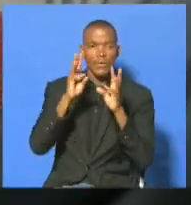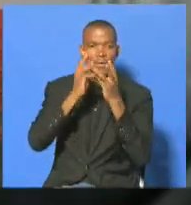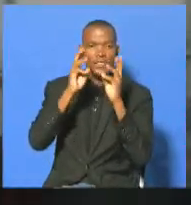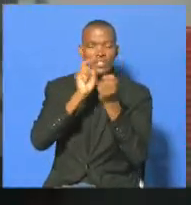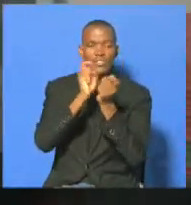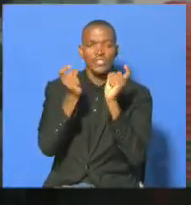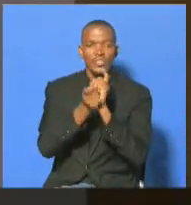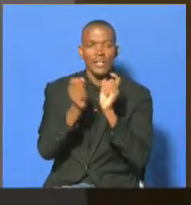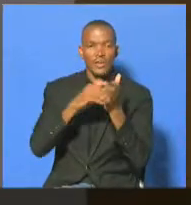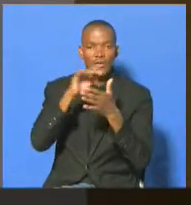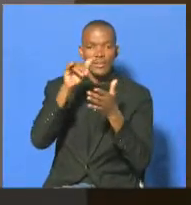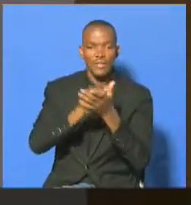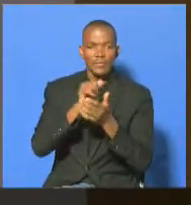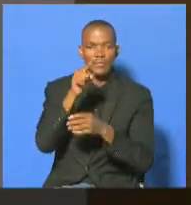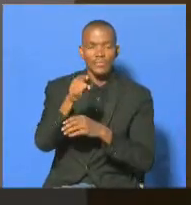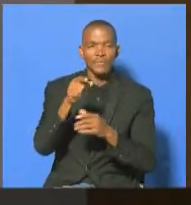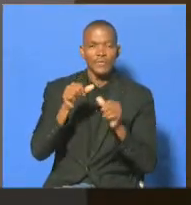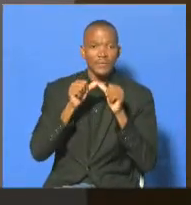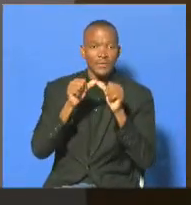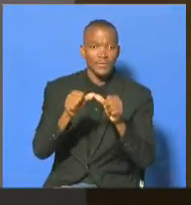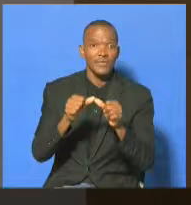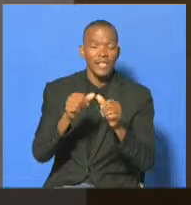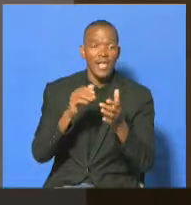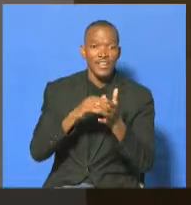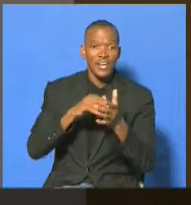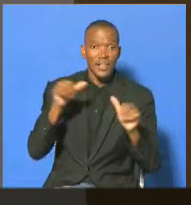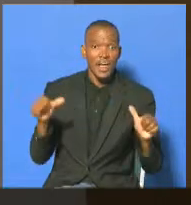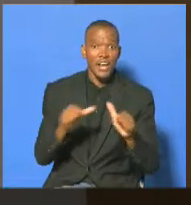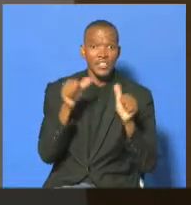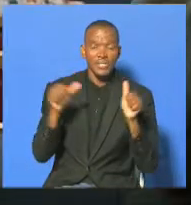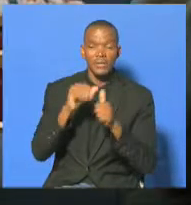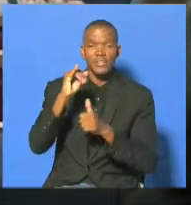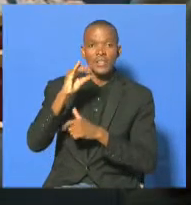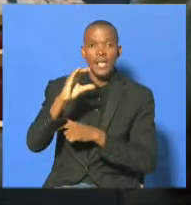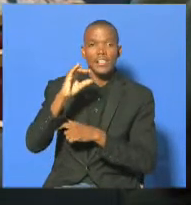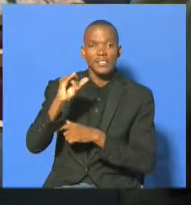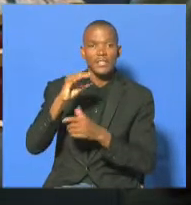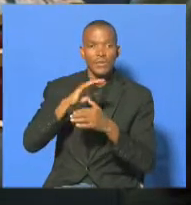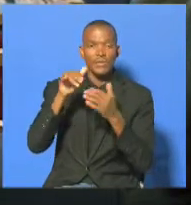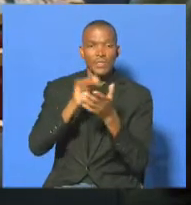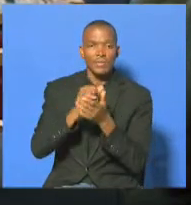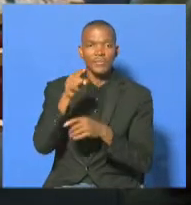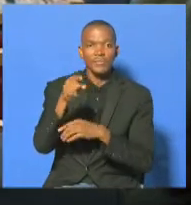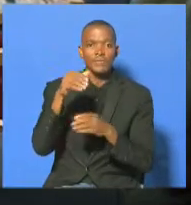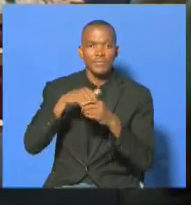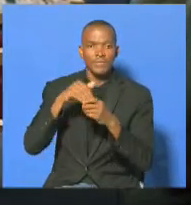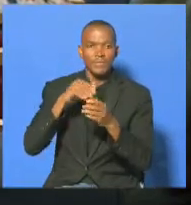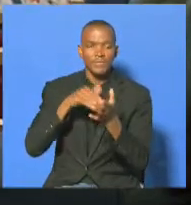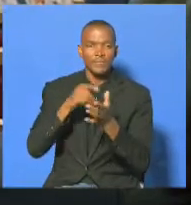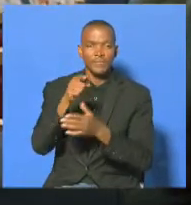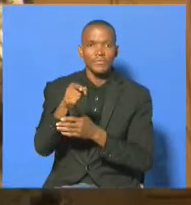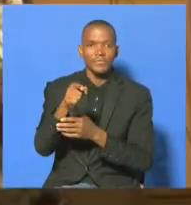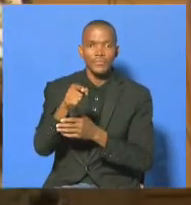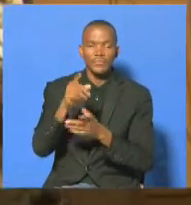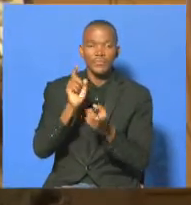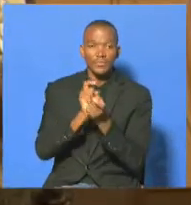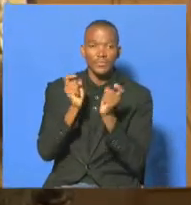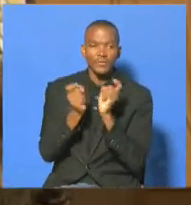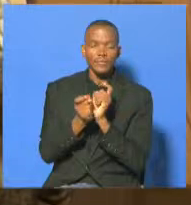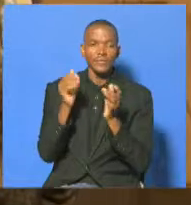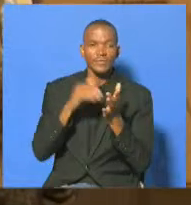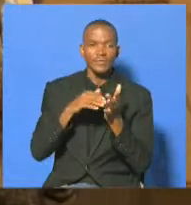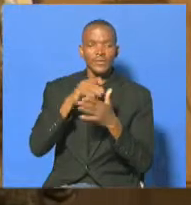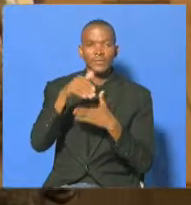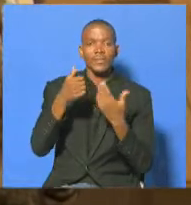all of which require urgent global action. The CIC conference zeroed in on the need for bridges to biodiversity to be